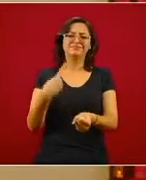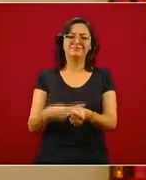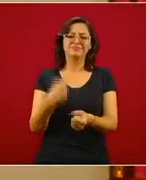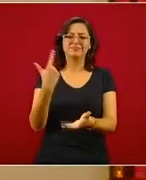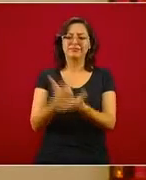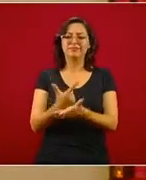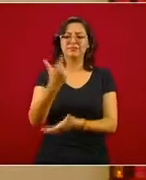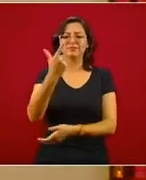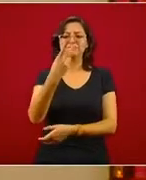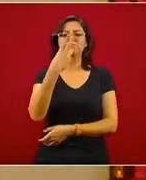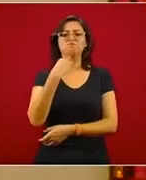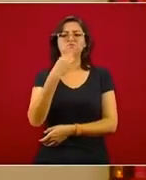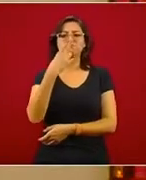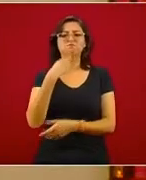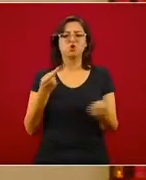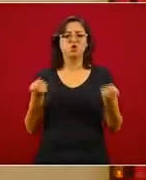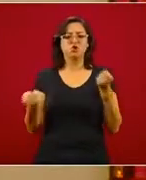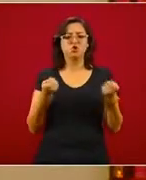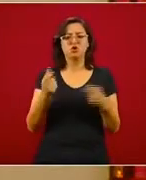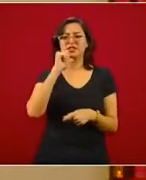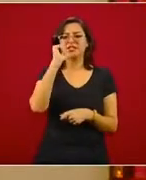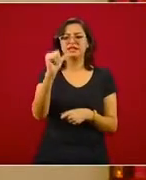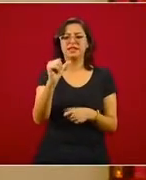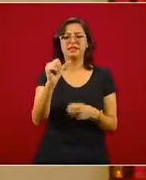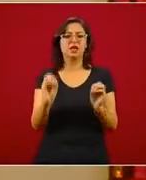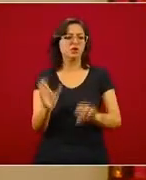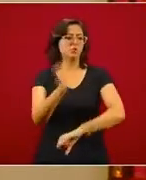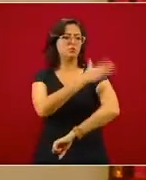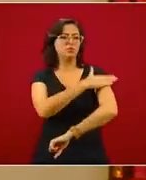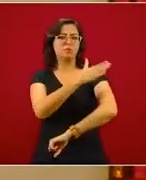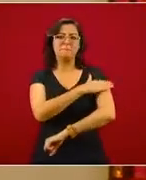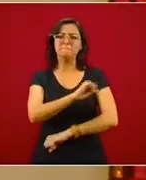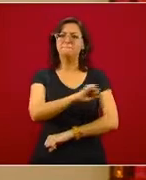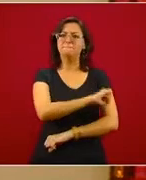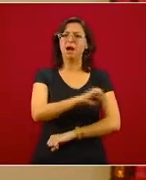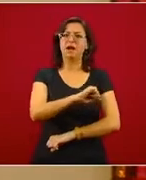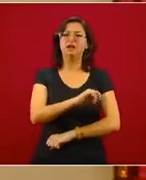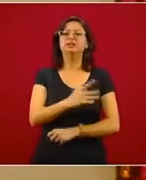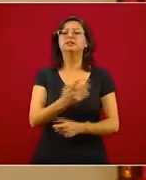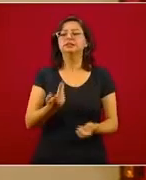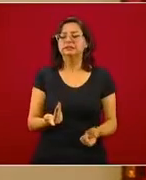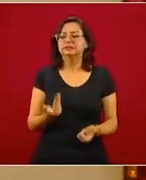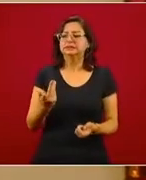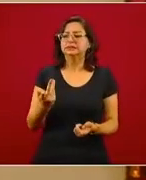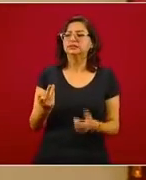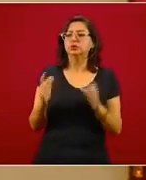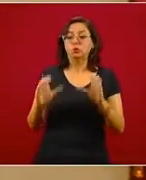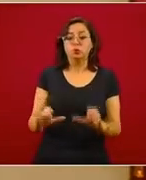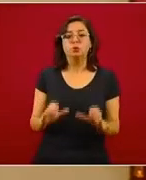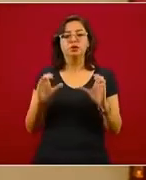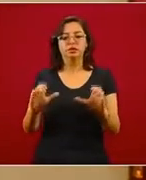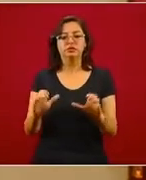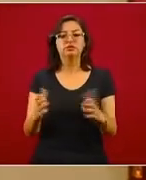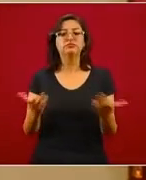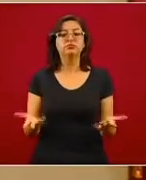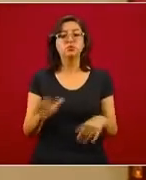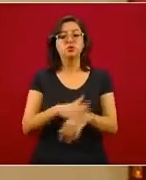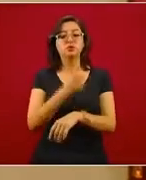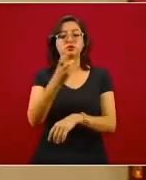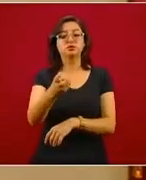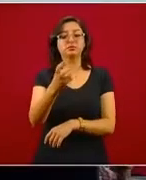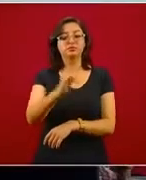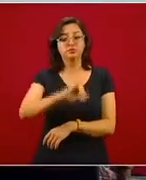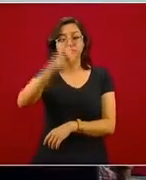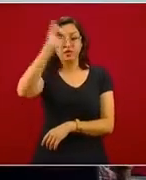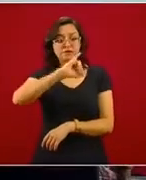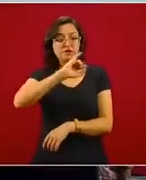had COVID, or people who live with uncontrolled chronic diseases or high blood pressure, for example.